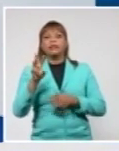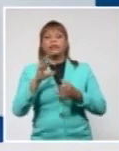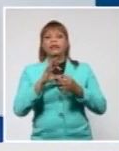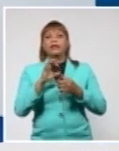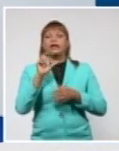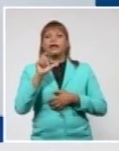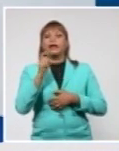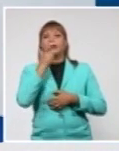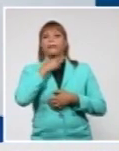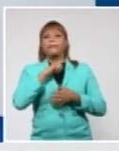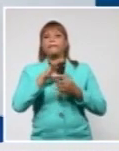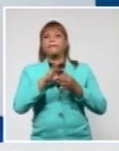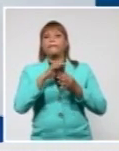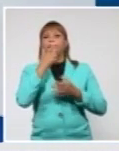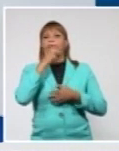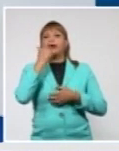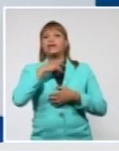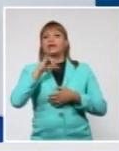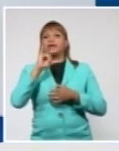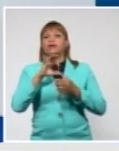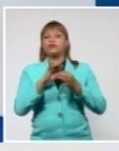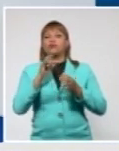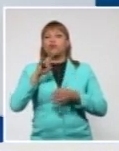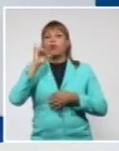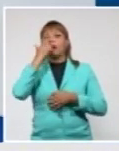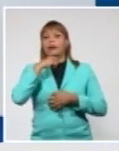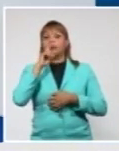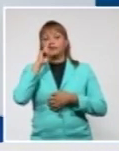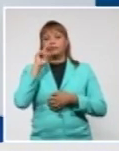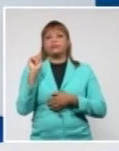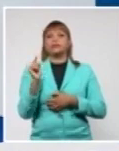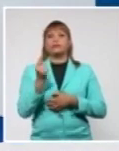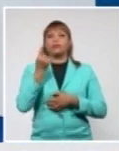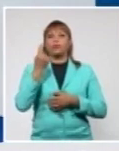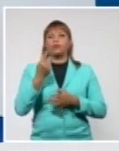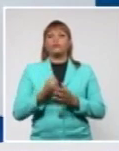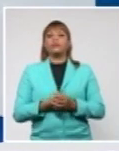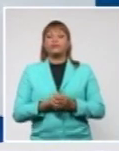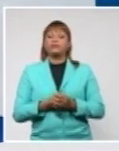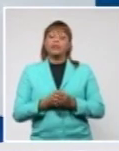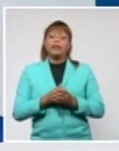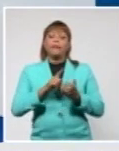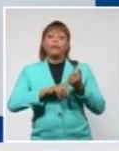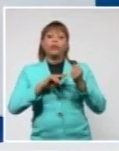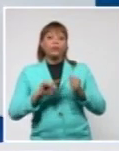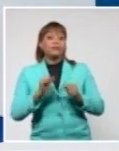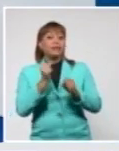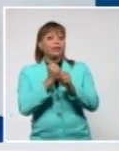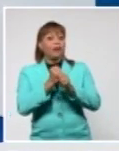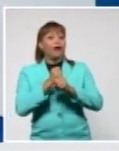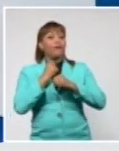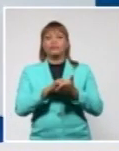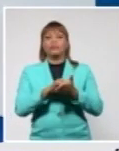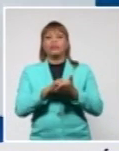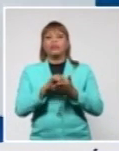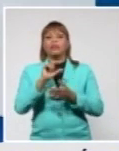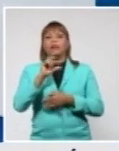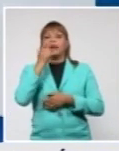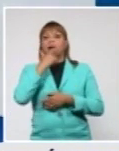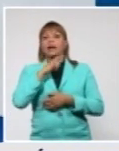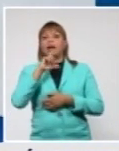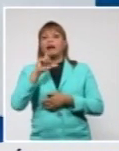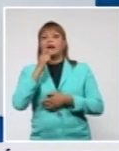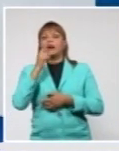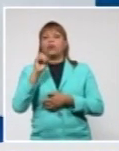with 1 case. The imported case from Holguín belongs to the municipality of Cacocún. The